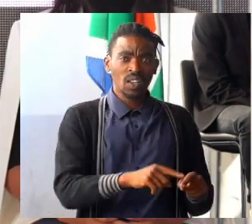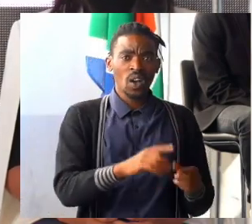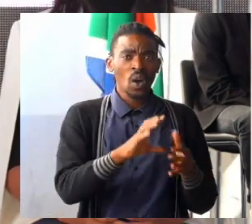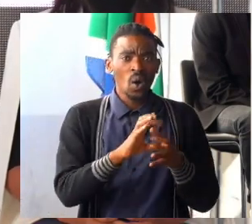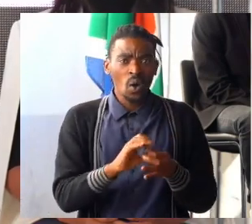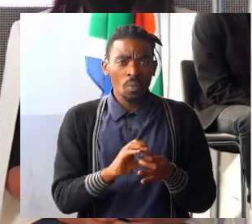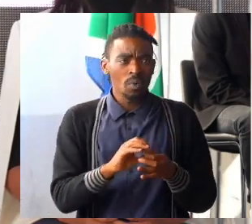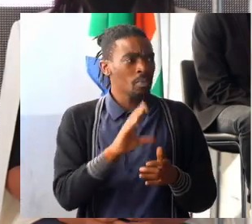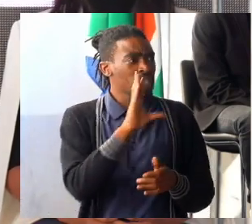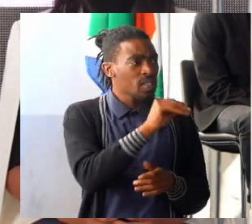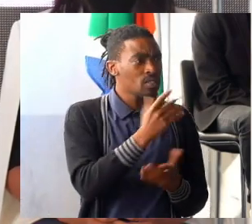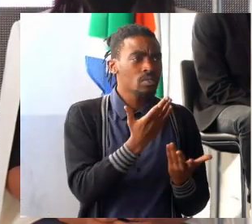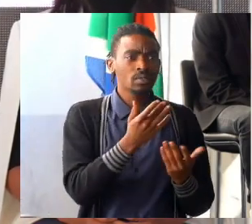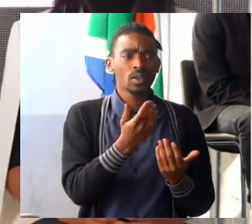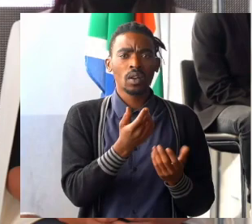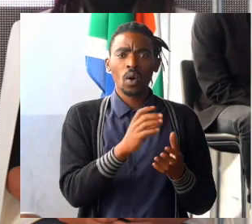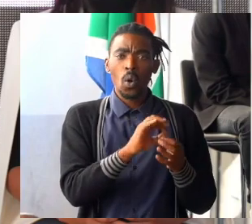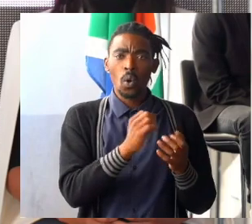pikwa zibi?